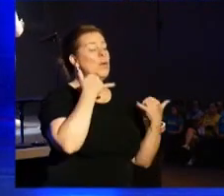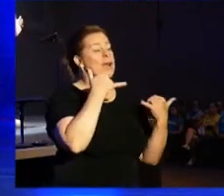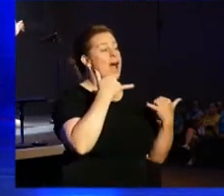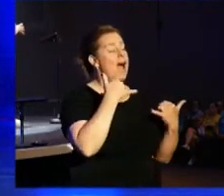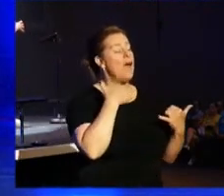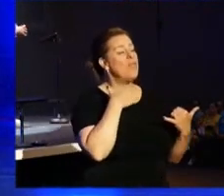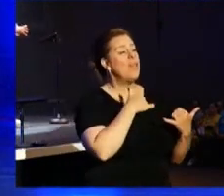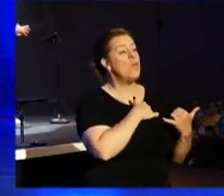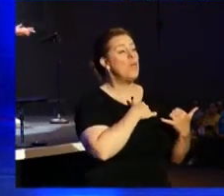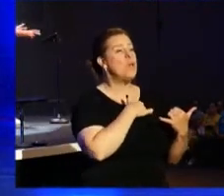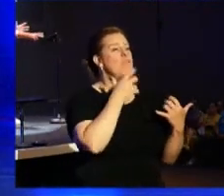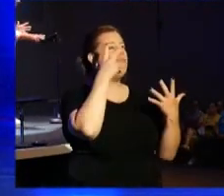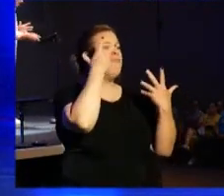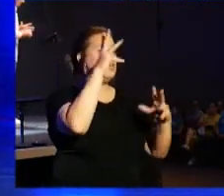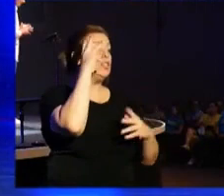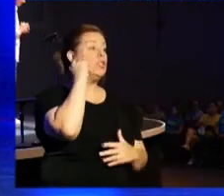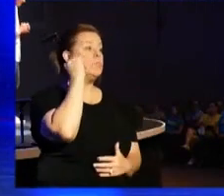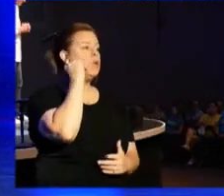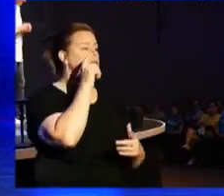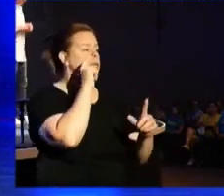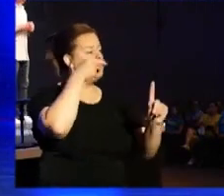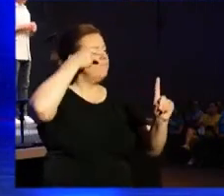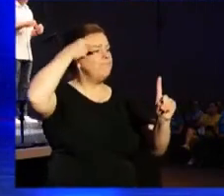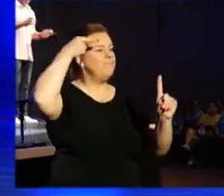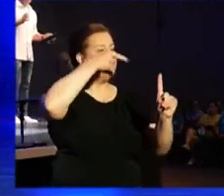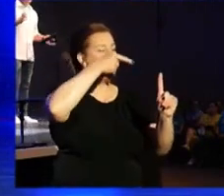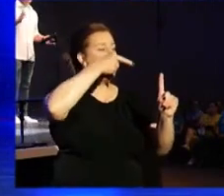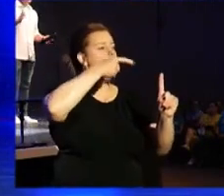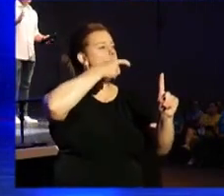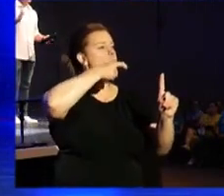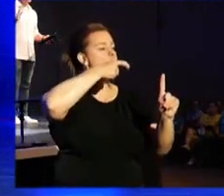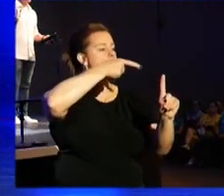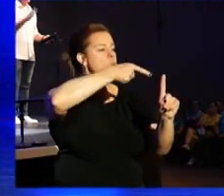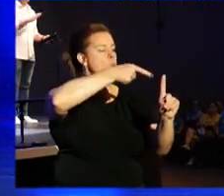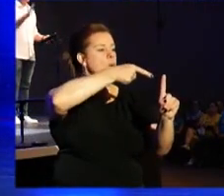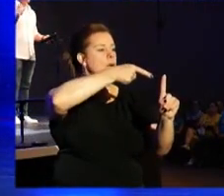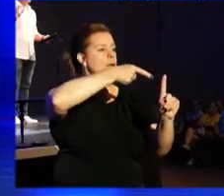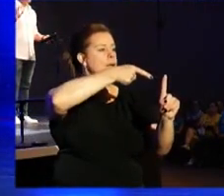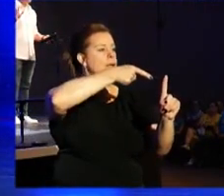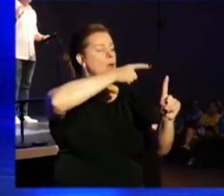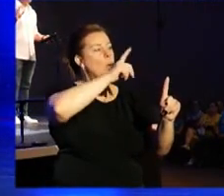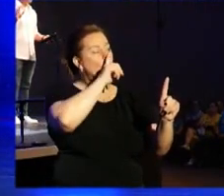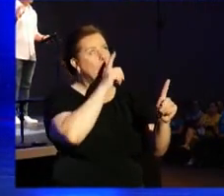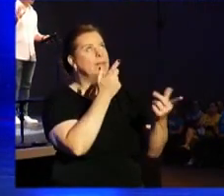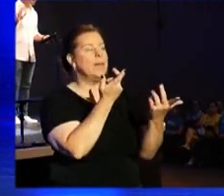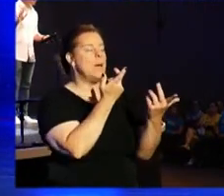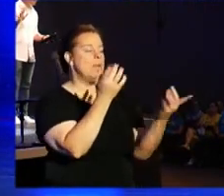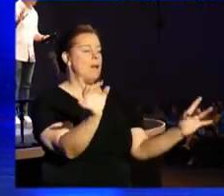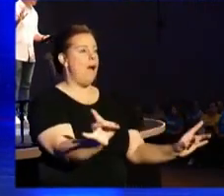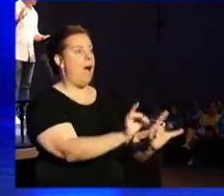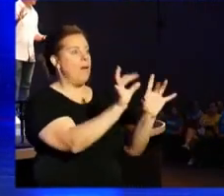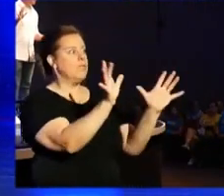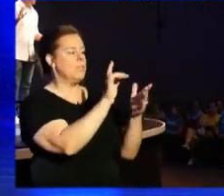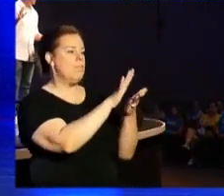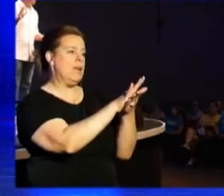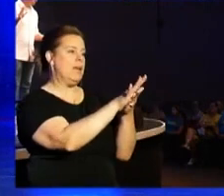who is our target audience? Well, the obvious answer is be kind to everyone, right? Shocker.